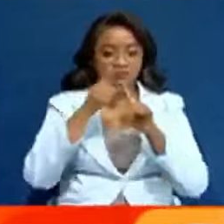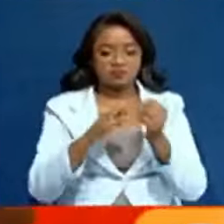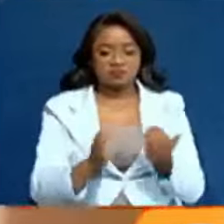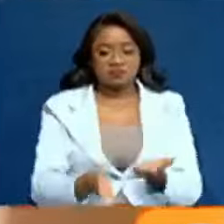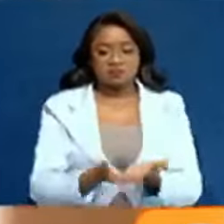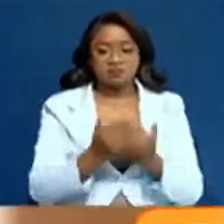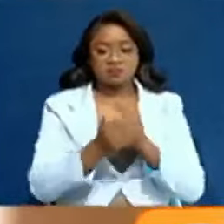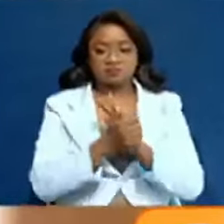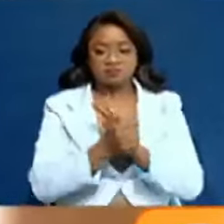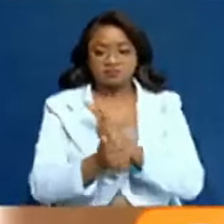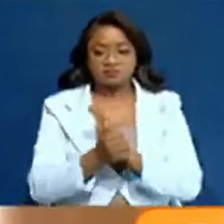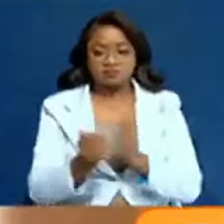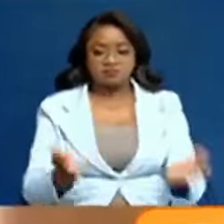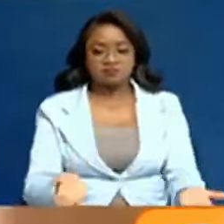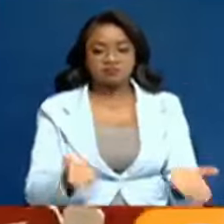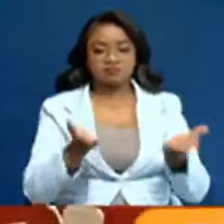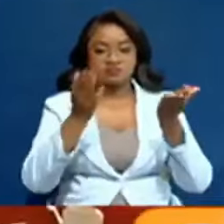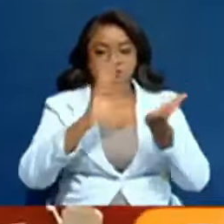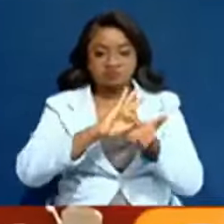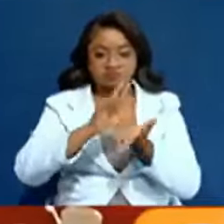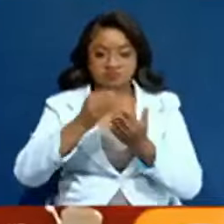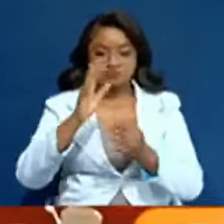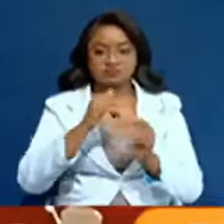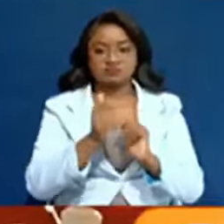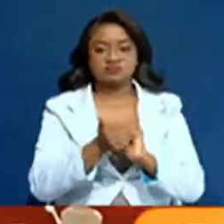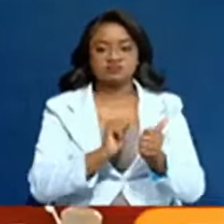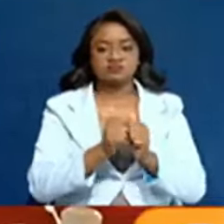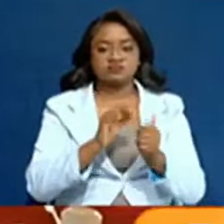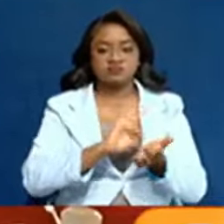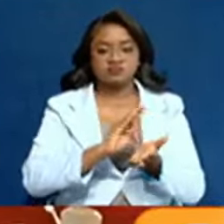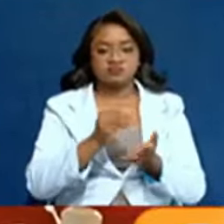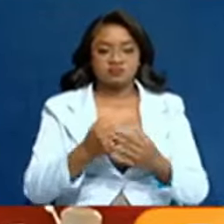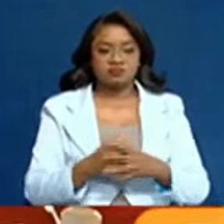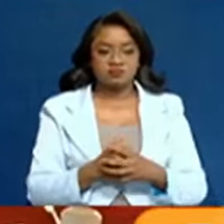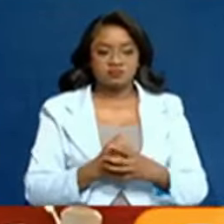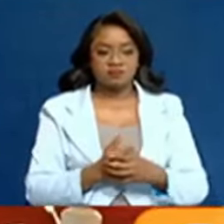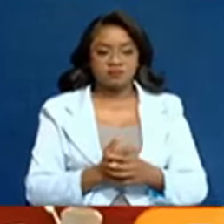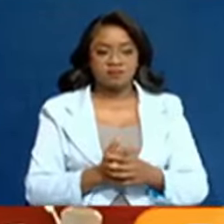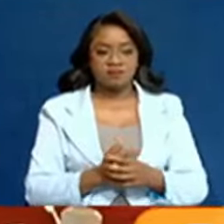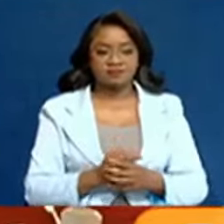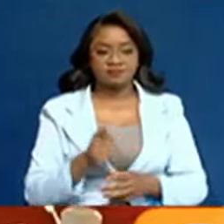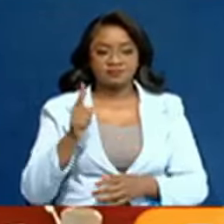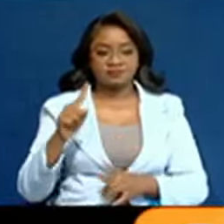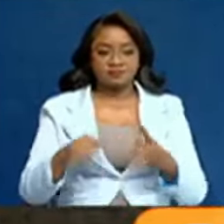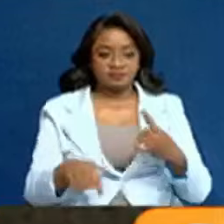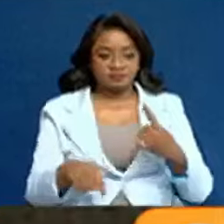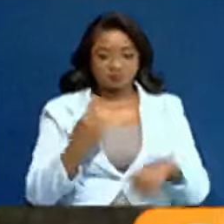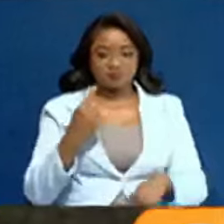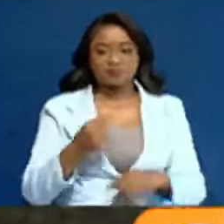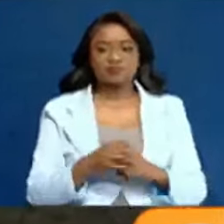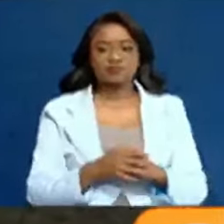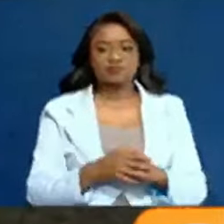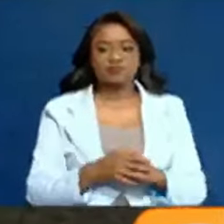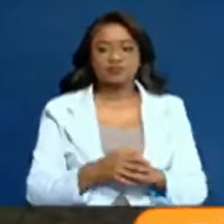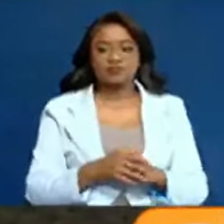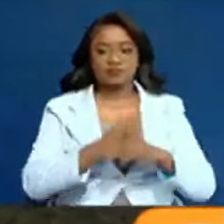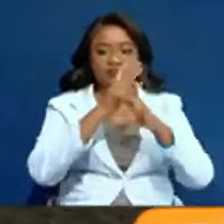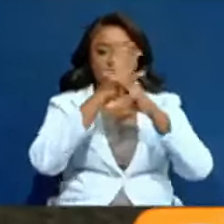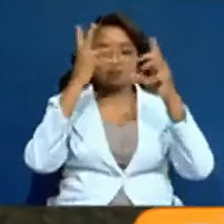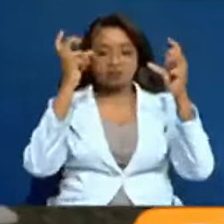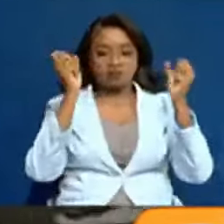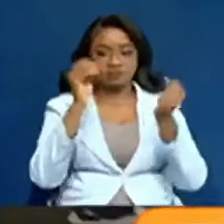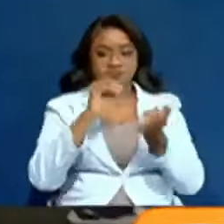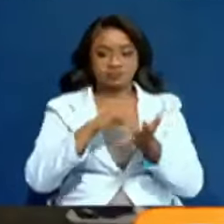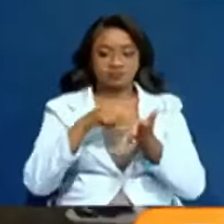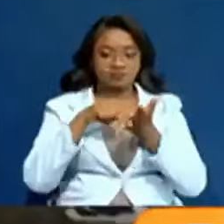talents and will be funded by the sports fund. A victory that cements his status. The president has once again